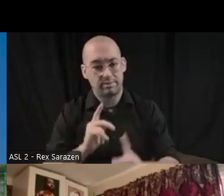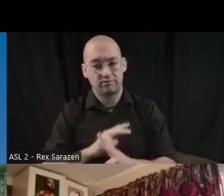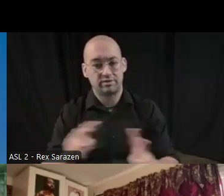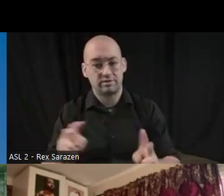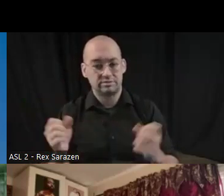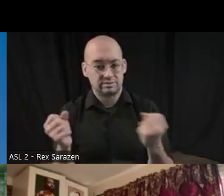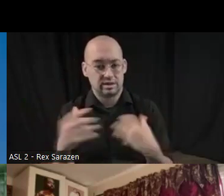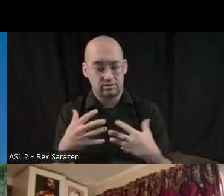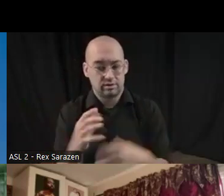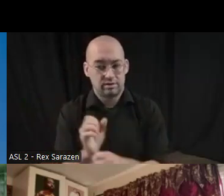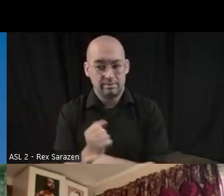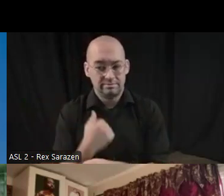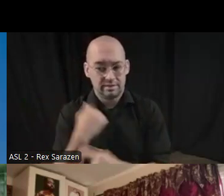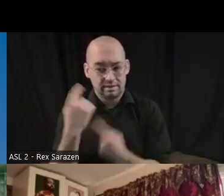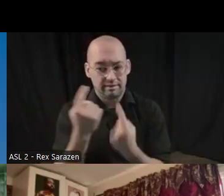think that,